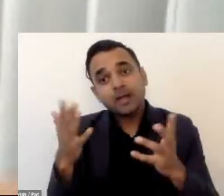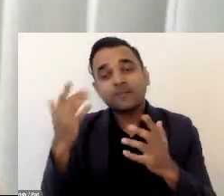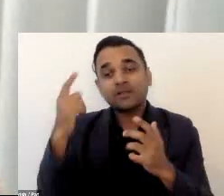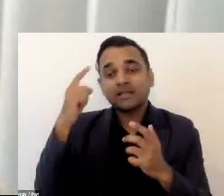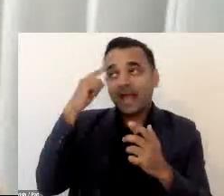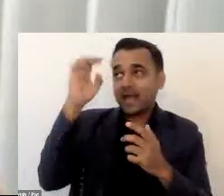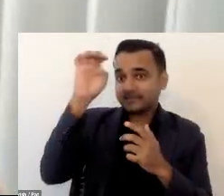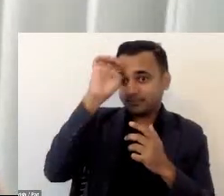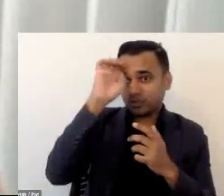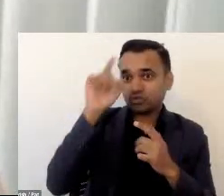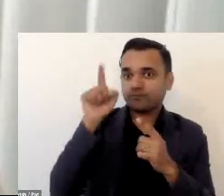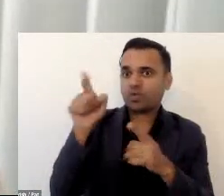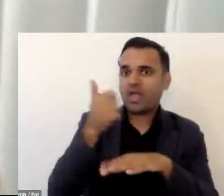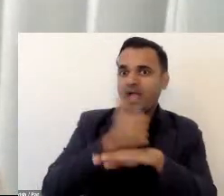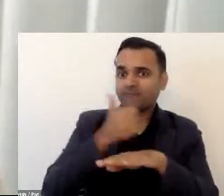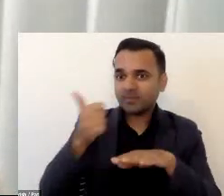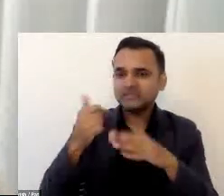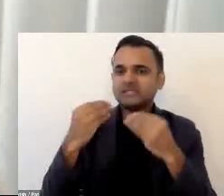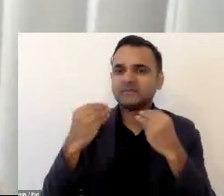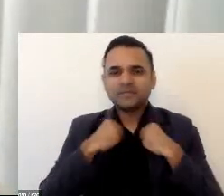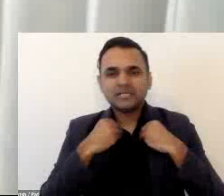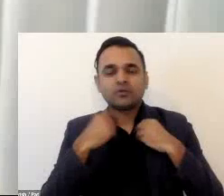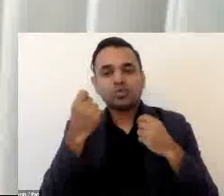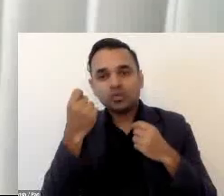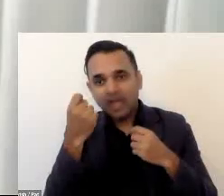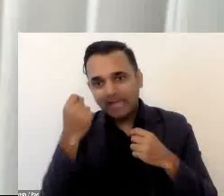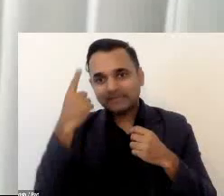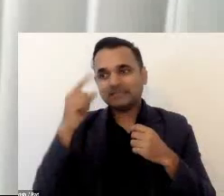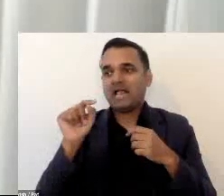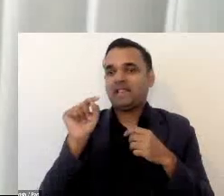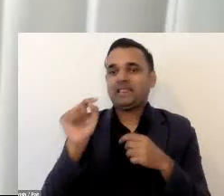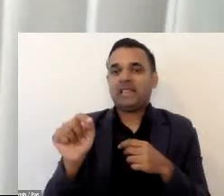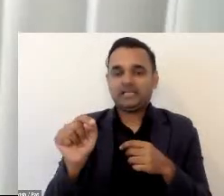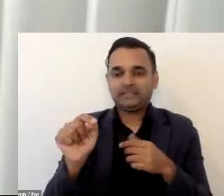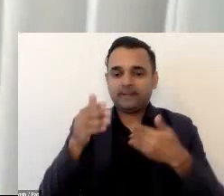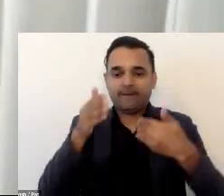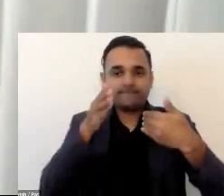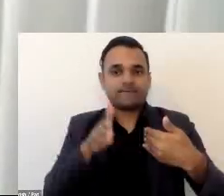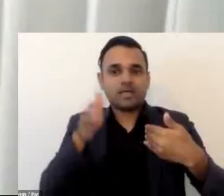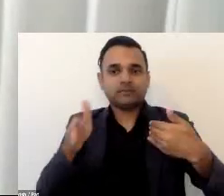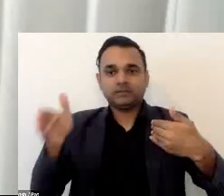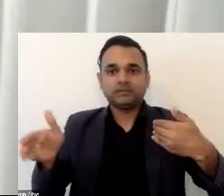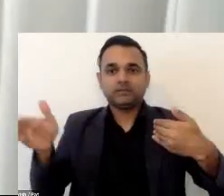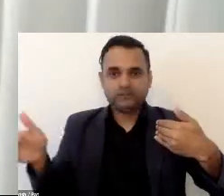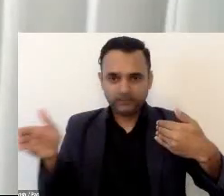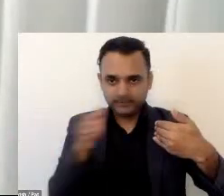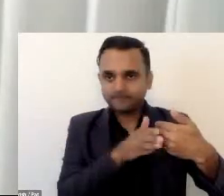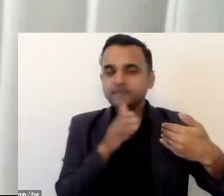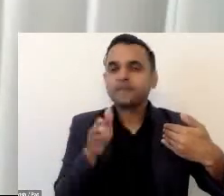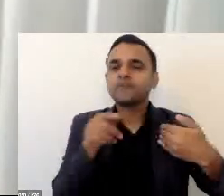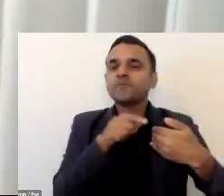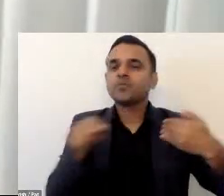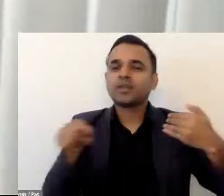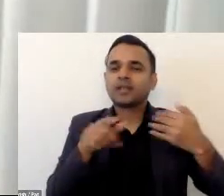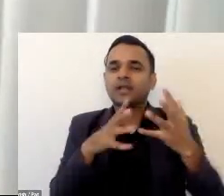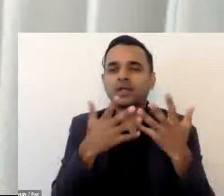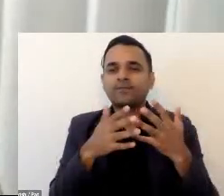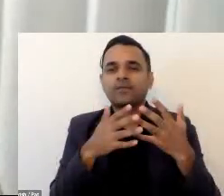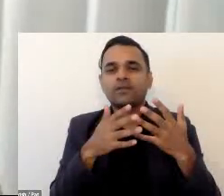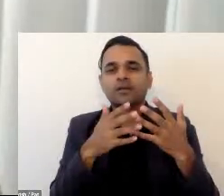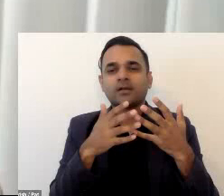could impact people differently, and therefore understand while they're developing the disproportionate impacts that they could